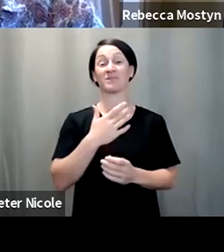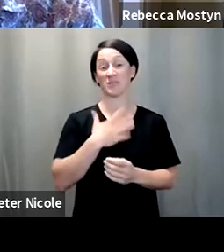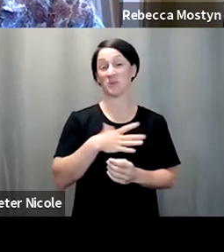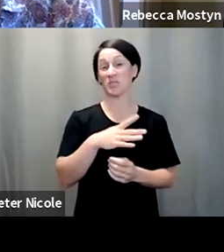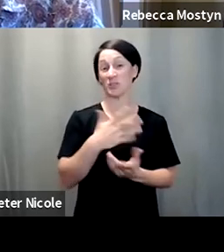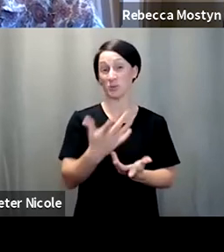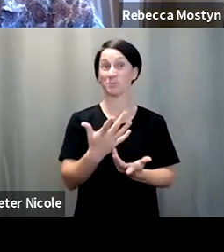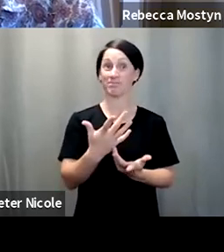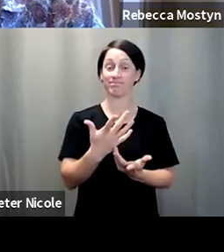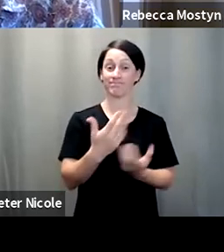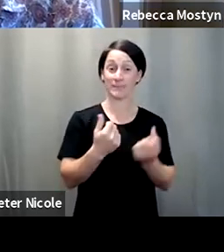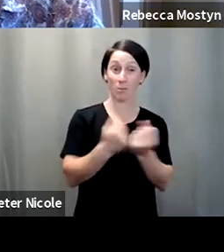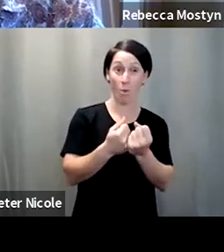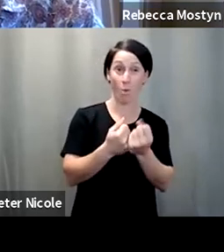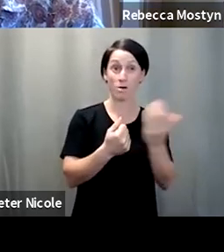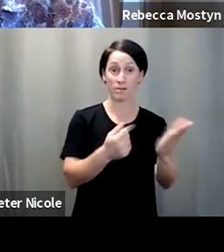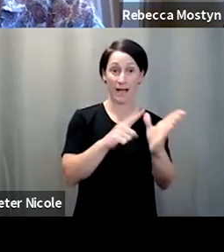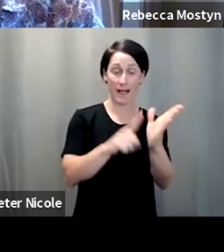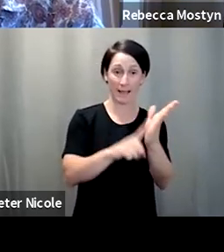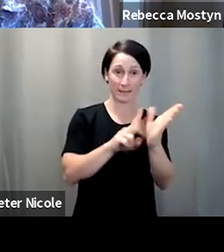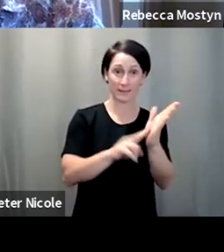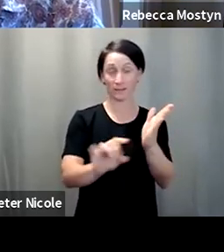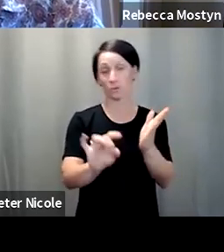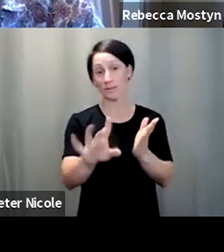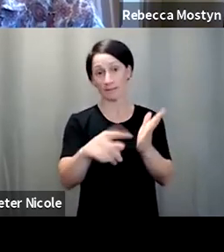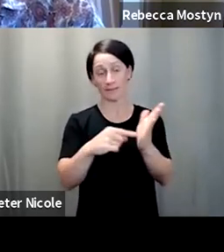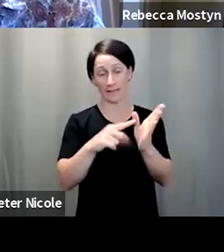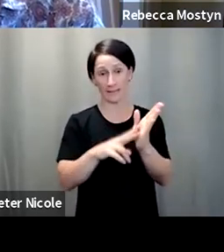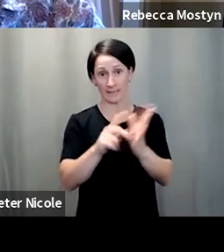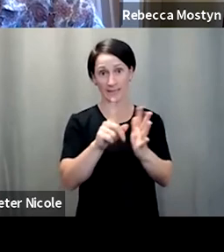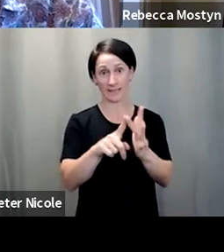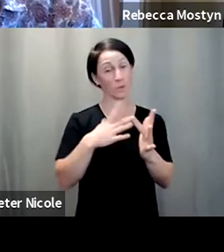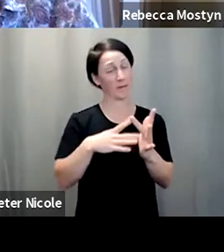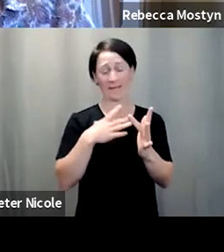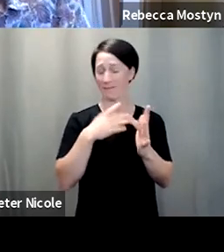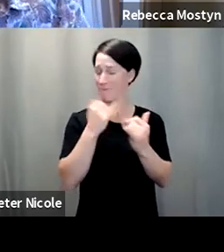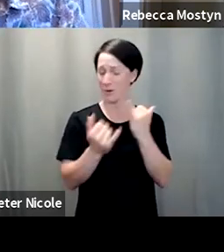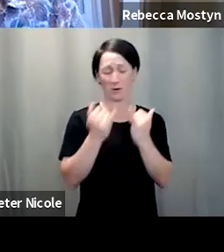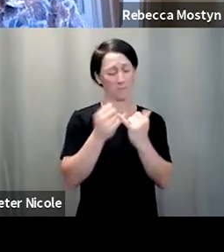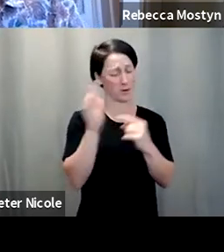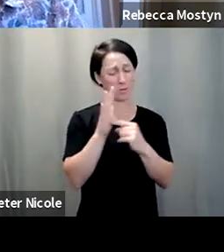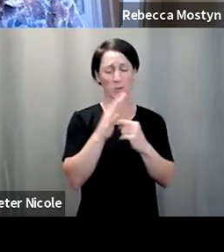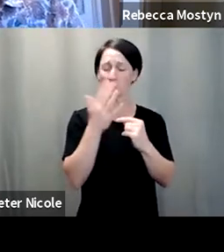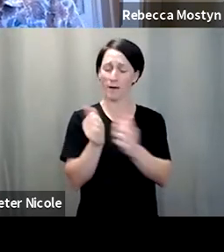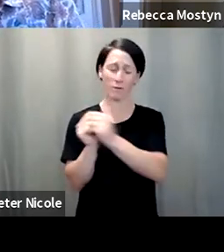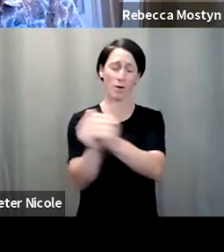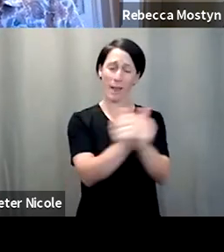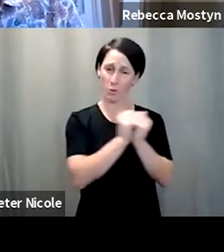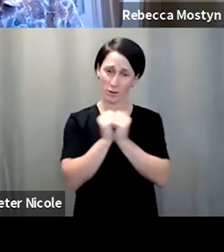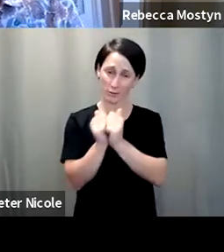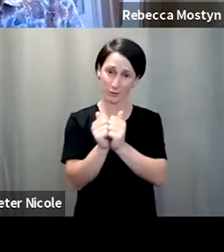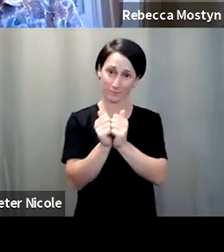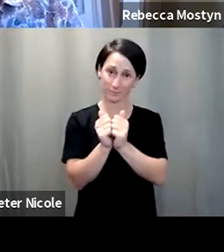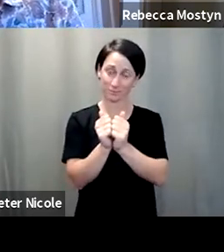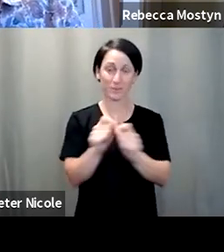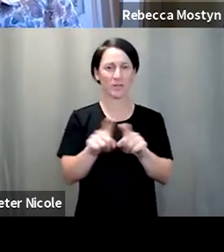of collaboration, and that's been so valuable in this project, but also the research